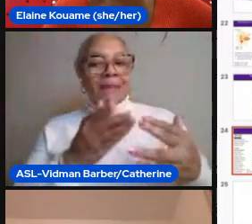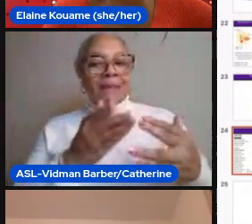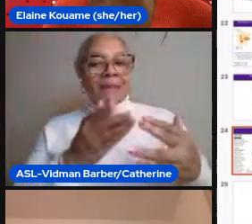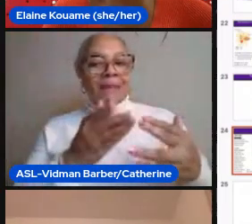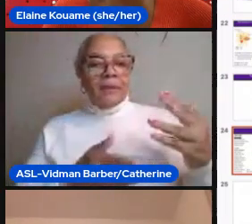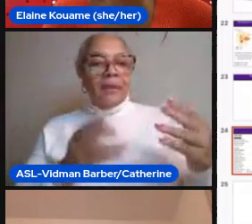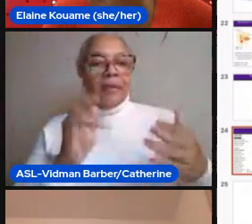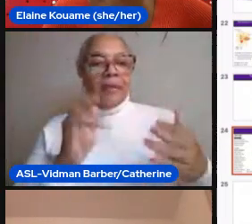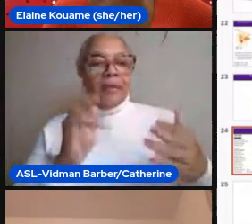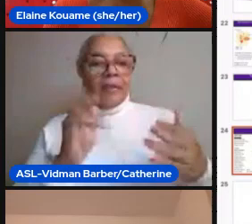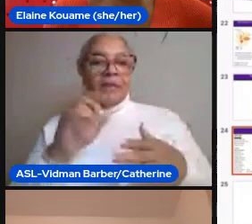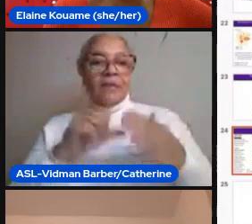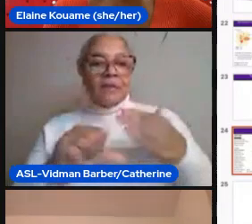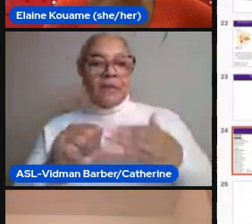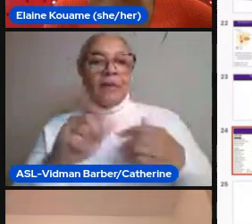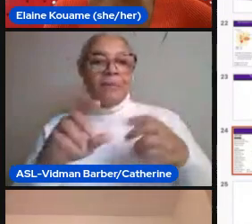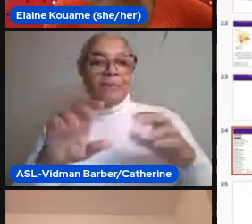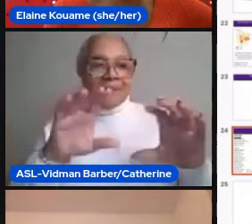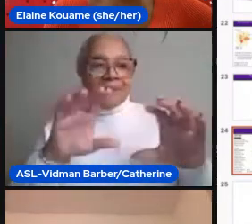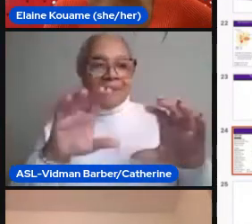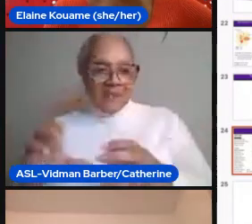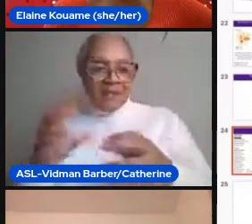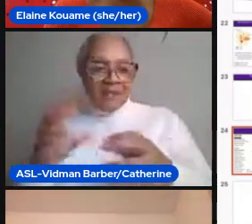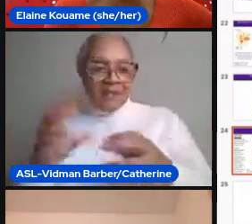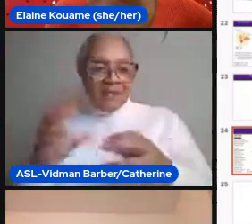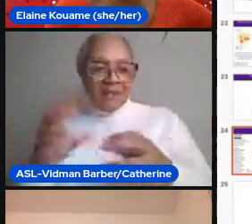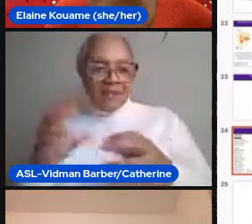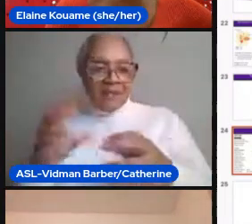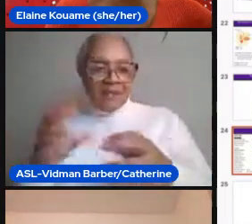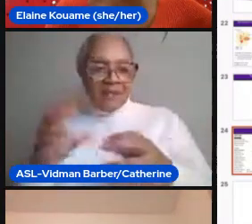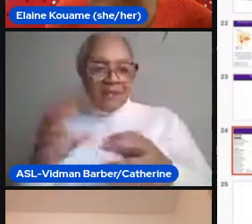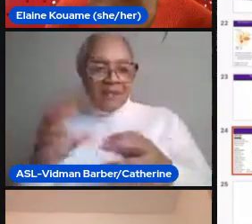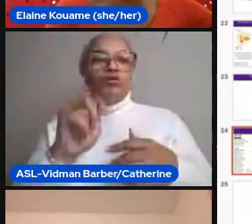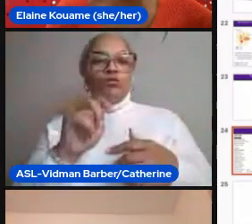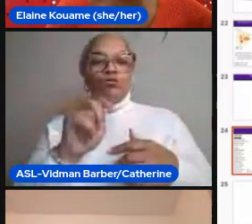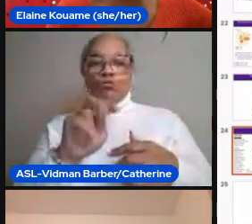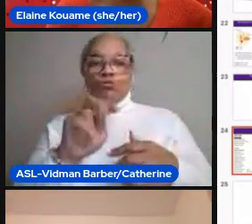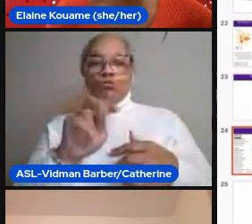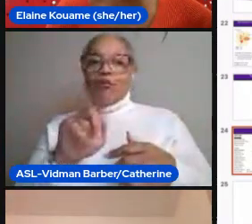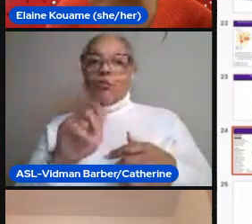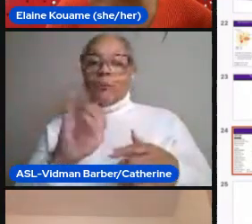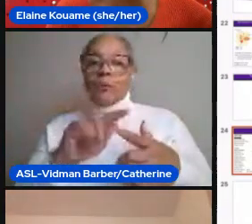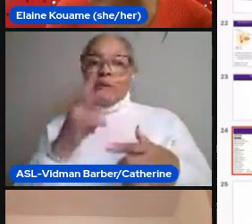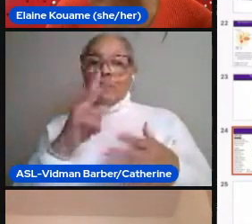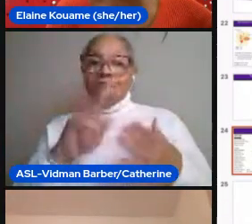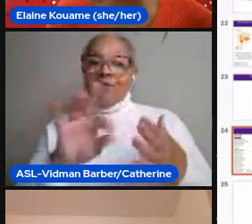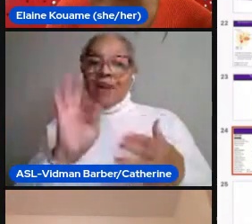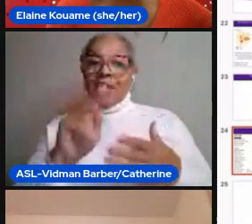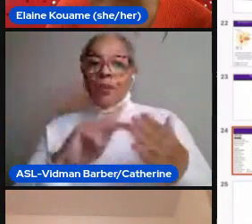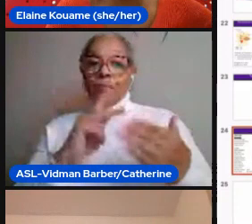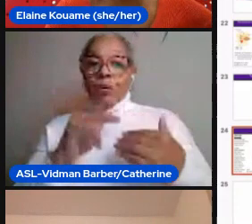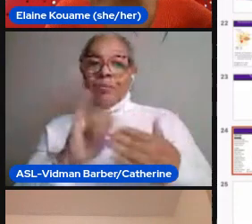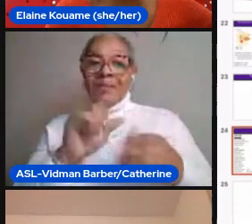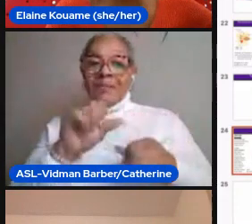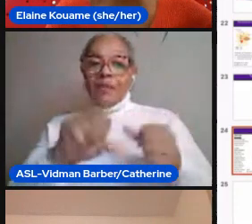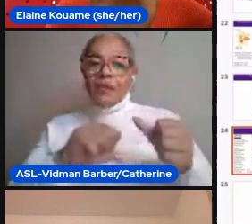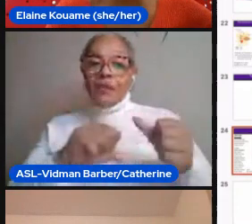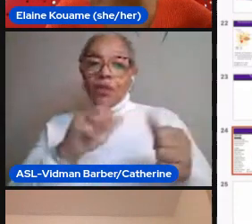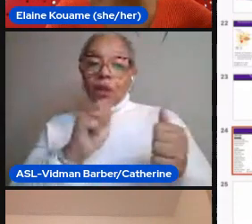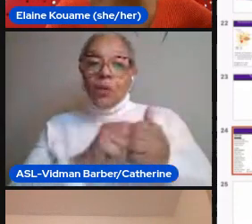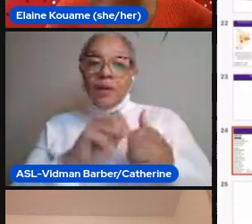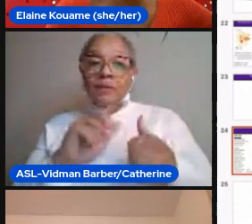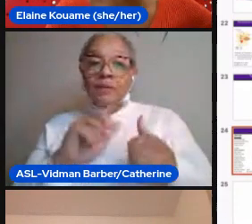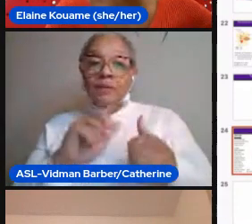subsets and trying to see whether transcriptionally we can find a program that is associated with the Th1 response,